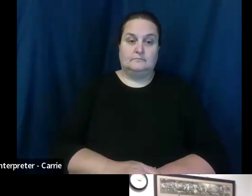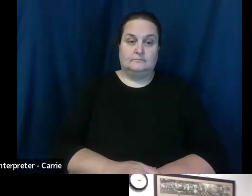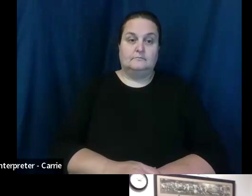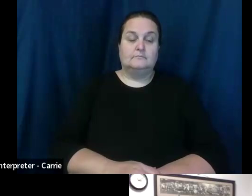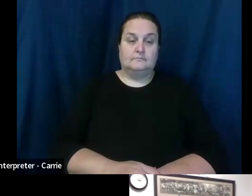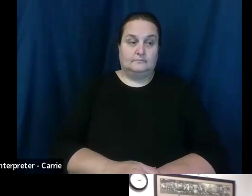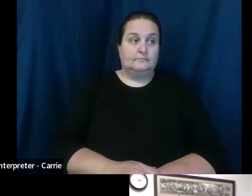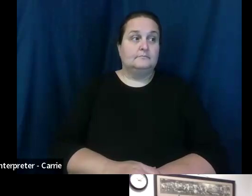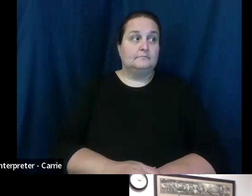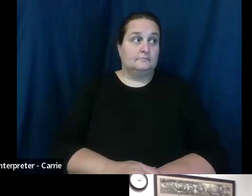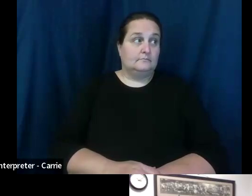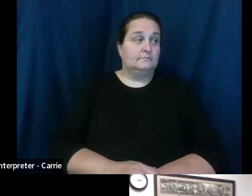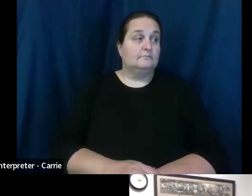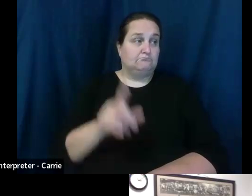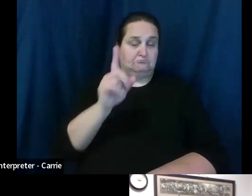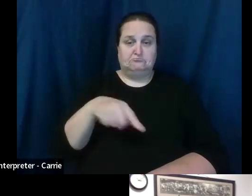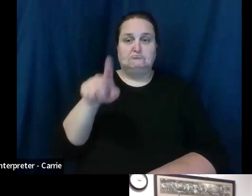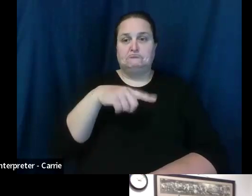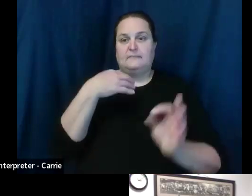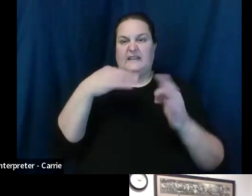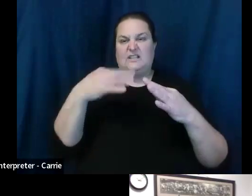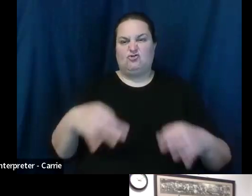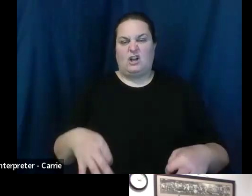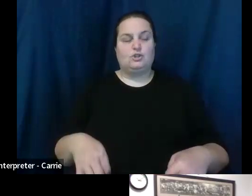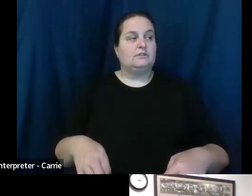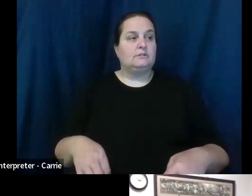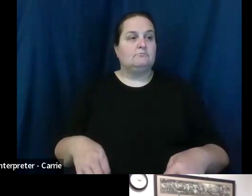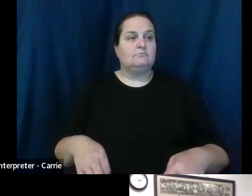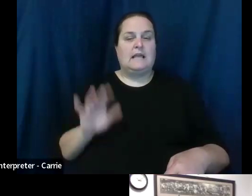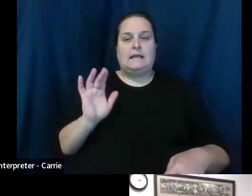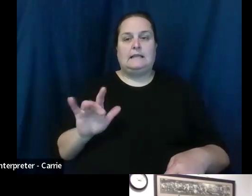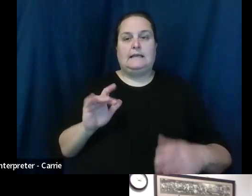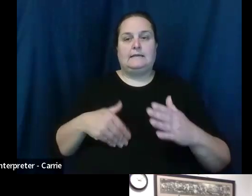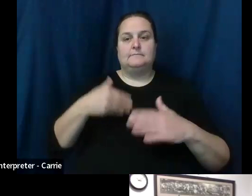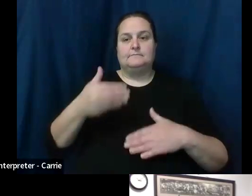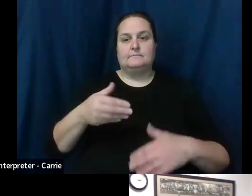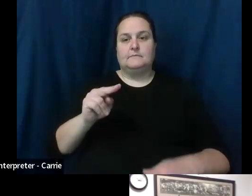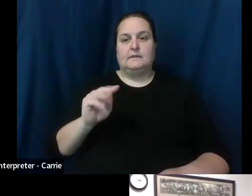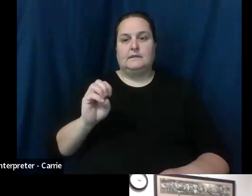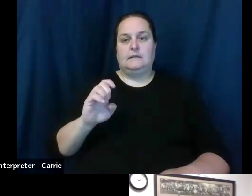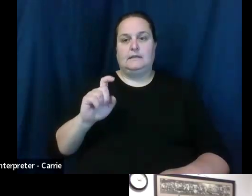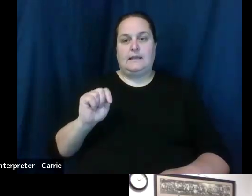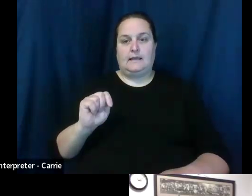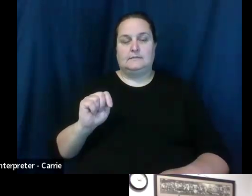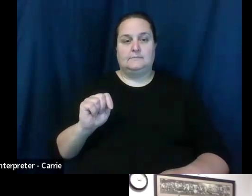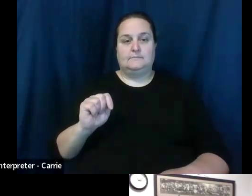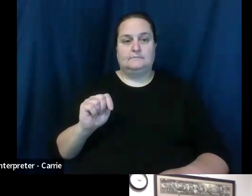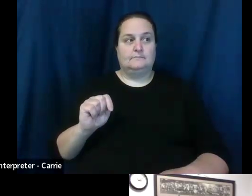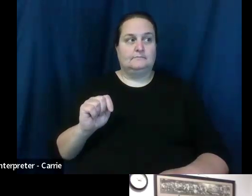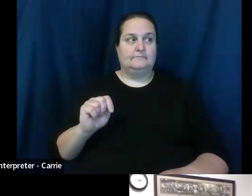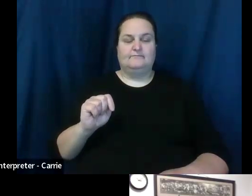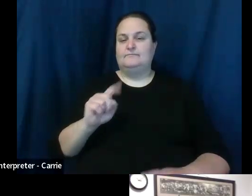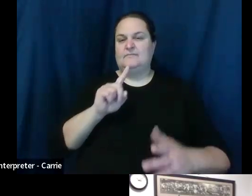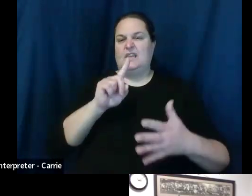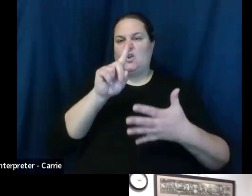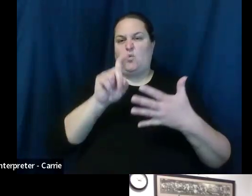yes, and so yeah, those are the instructions there. You can go ahead and click the next button, and it will take you to the first set of questions.